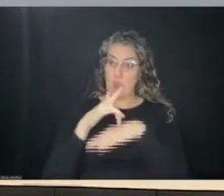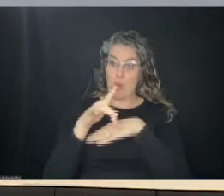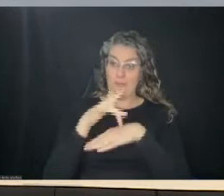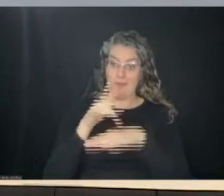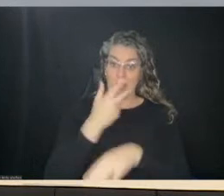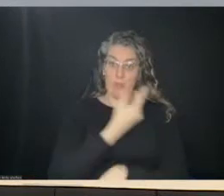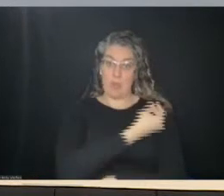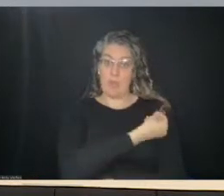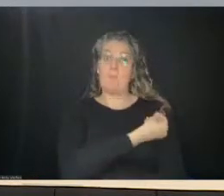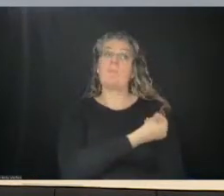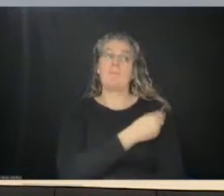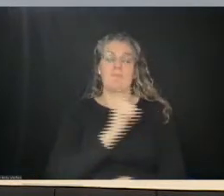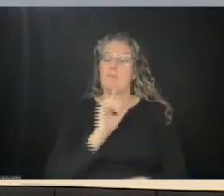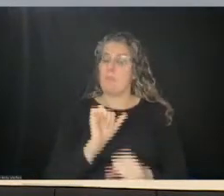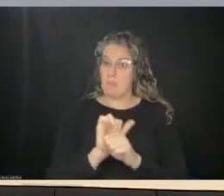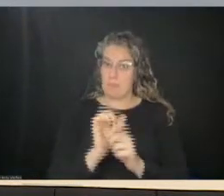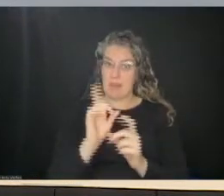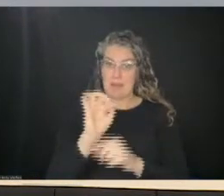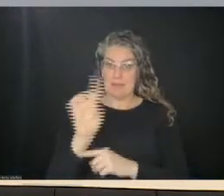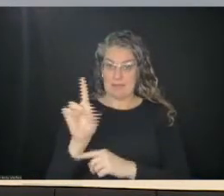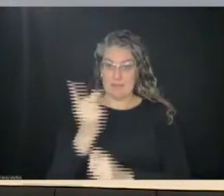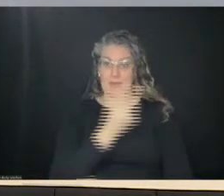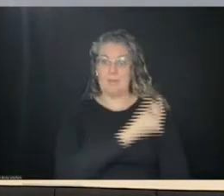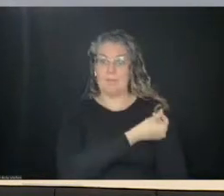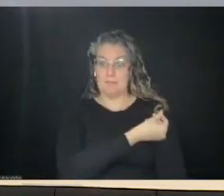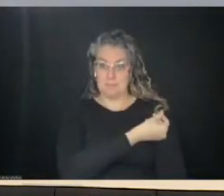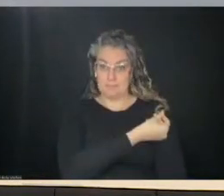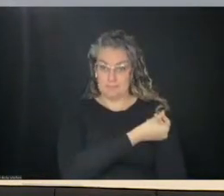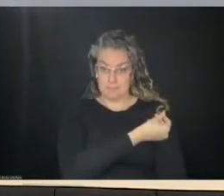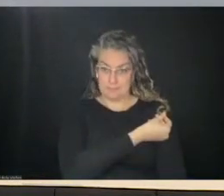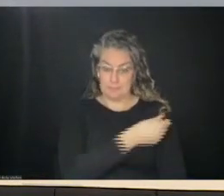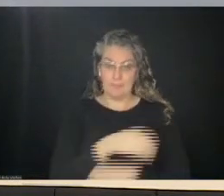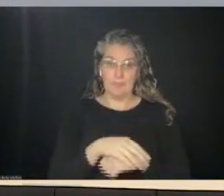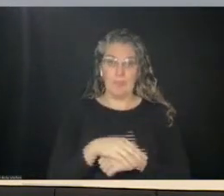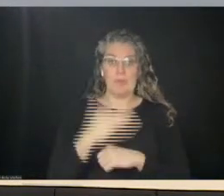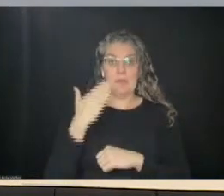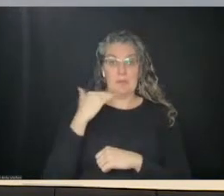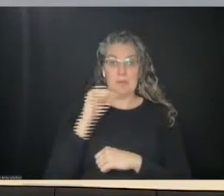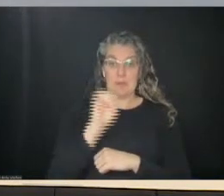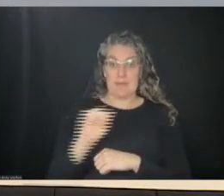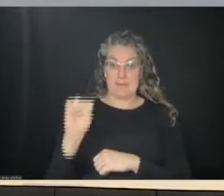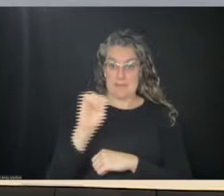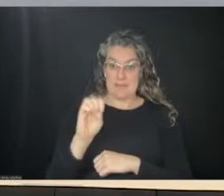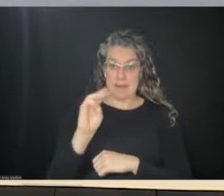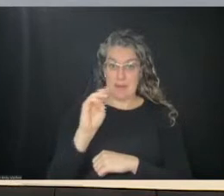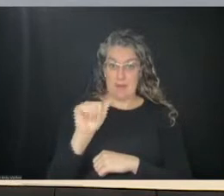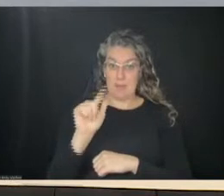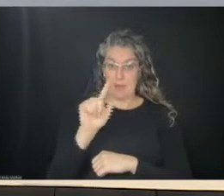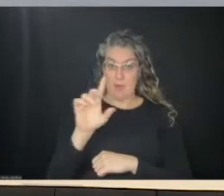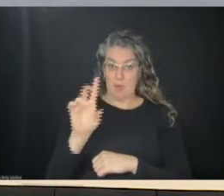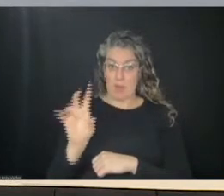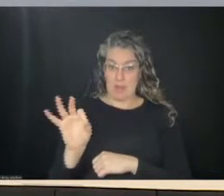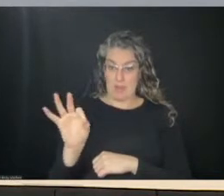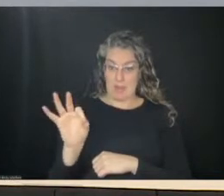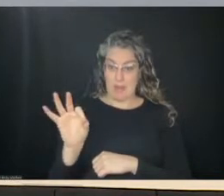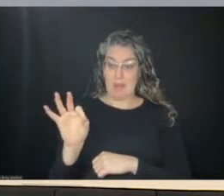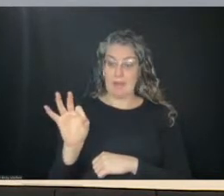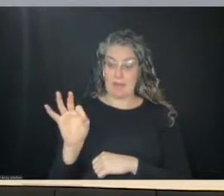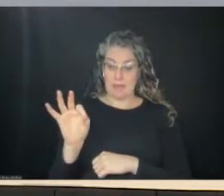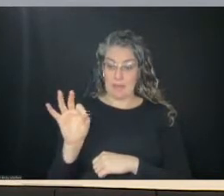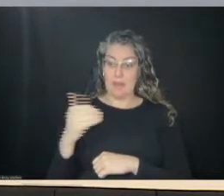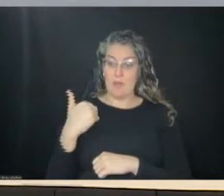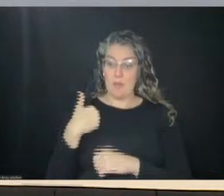was vaccinated. As of Saturday, May 29th, a total of 93,346 doses have